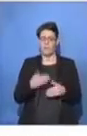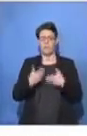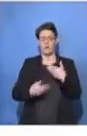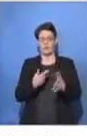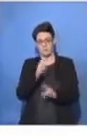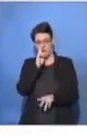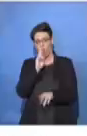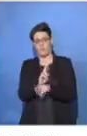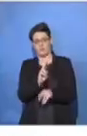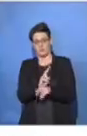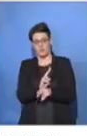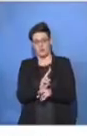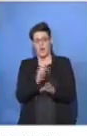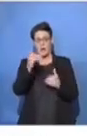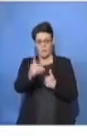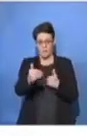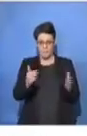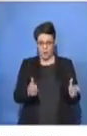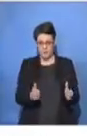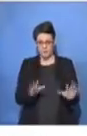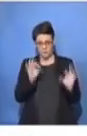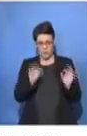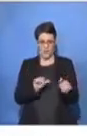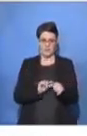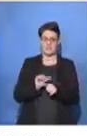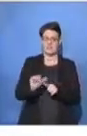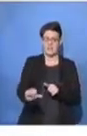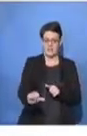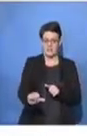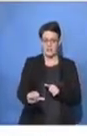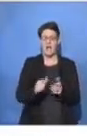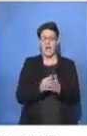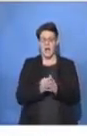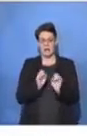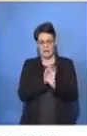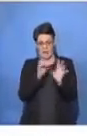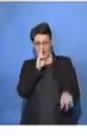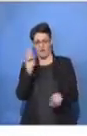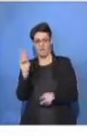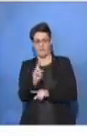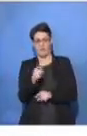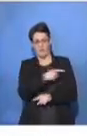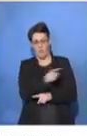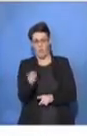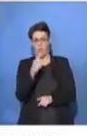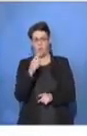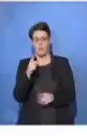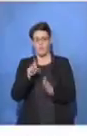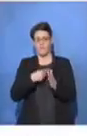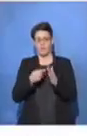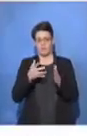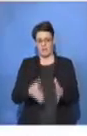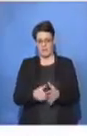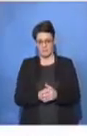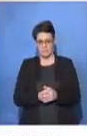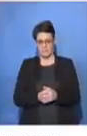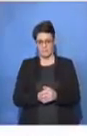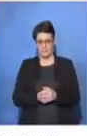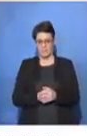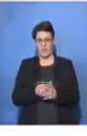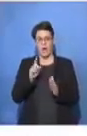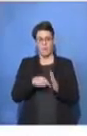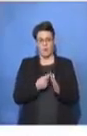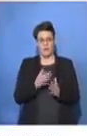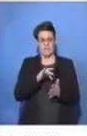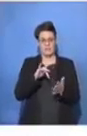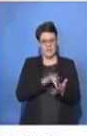observed, and ballot boxes were correctly sealed and placed in clear view of all voters. Polling